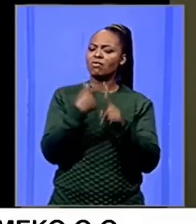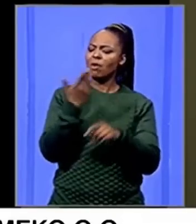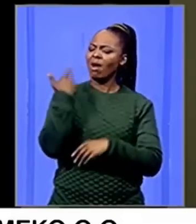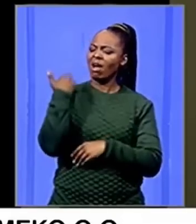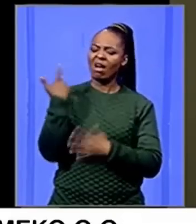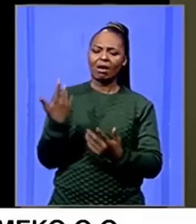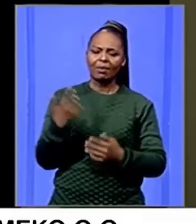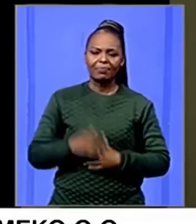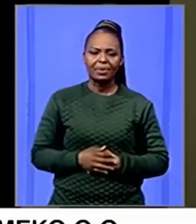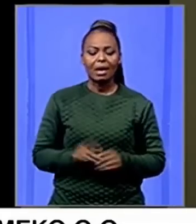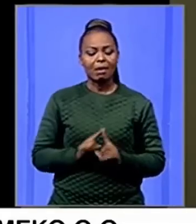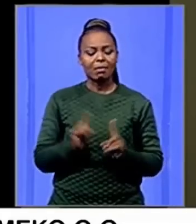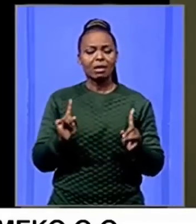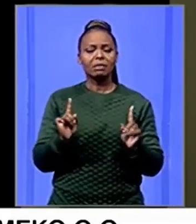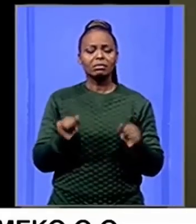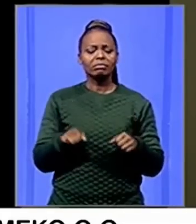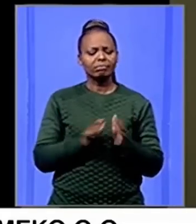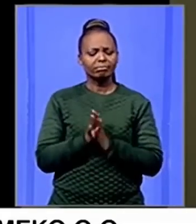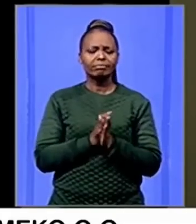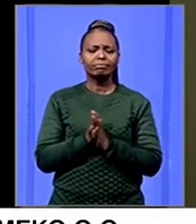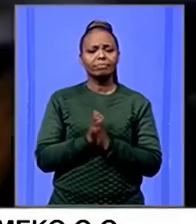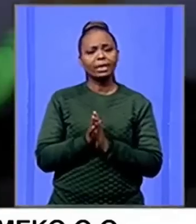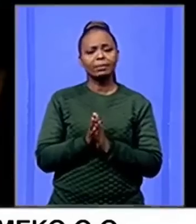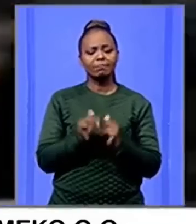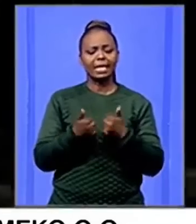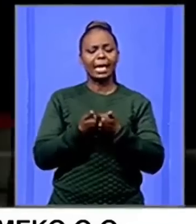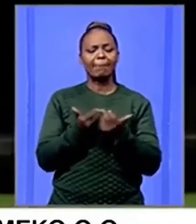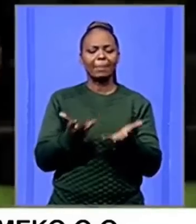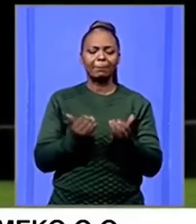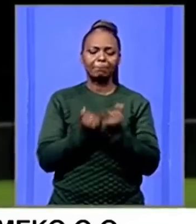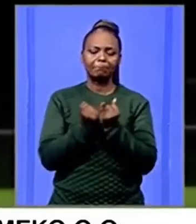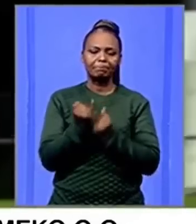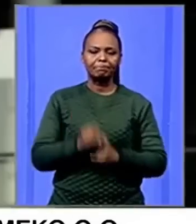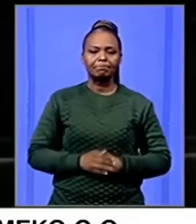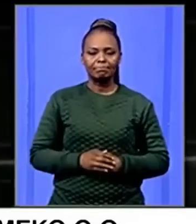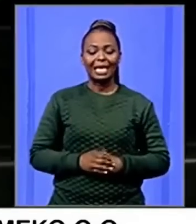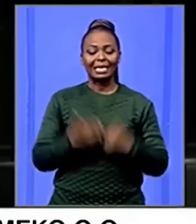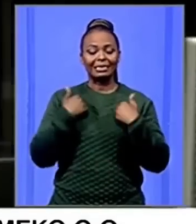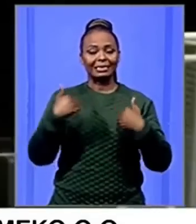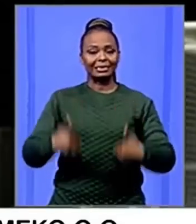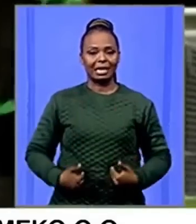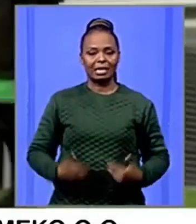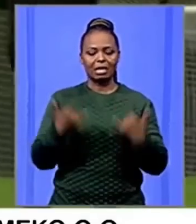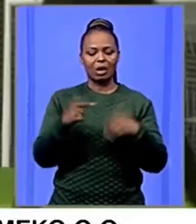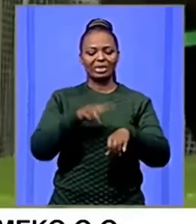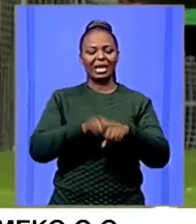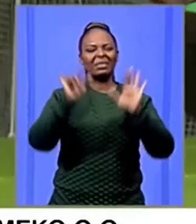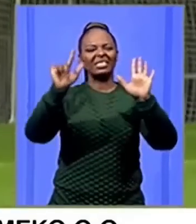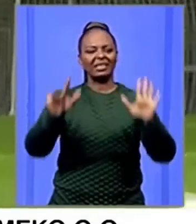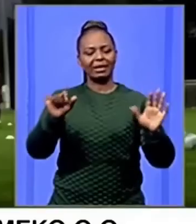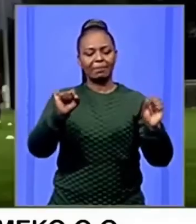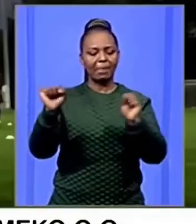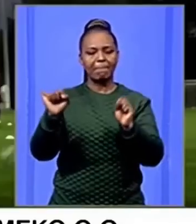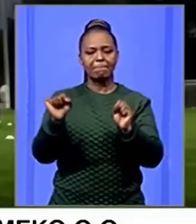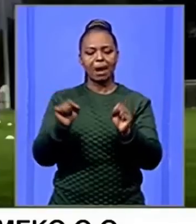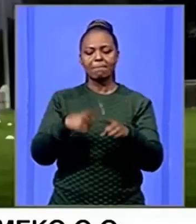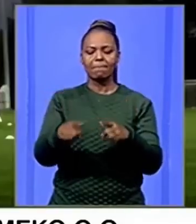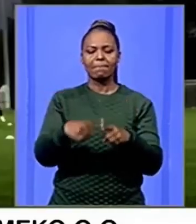before. But anyways, we are looking forward to the challenge. Papadi ya ka Sontaga e thoma ka iri ya bošupa mo